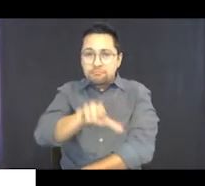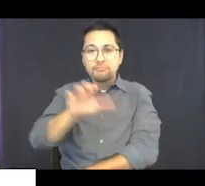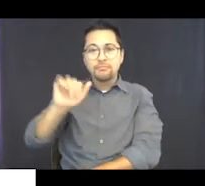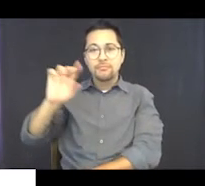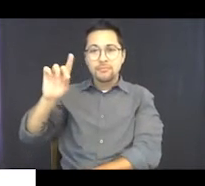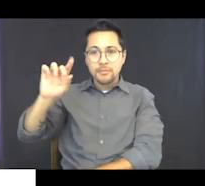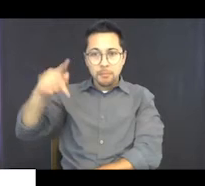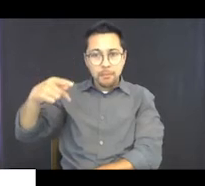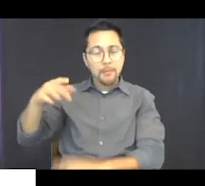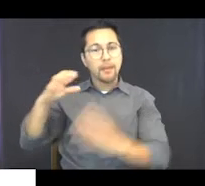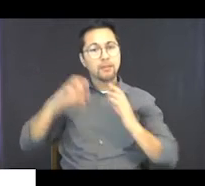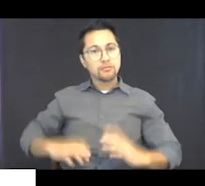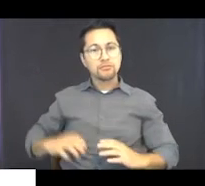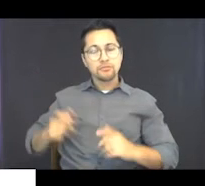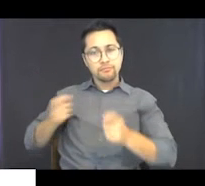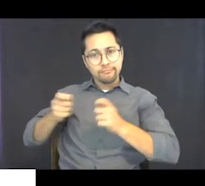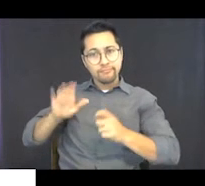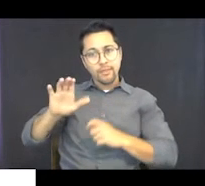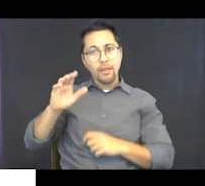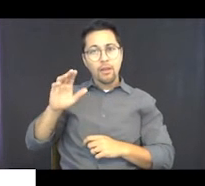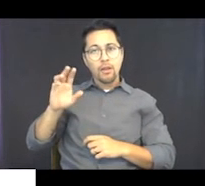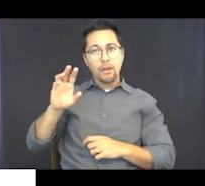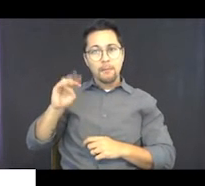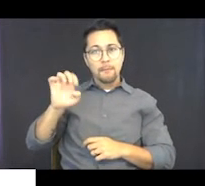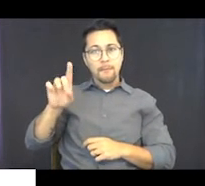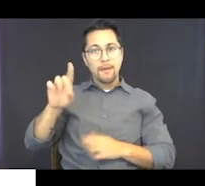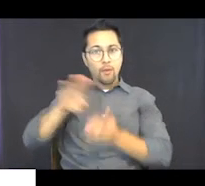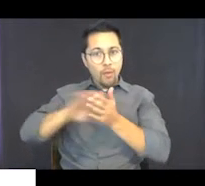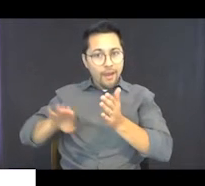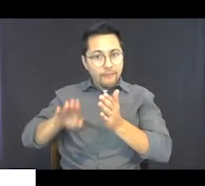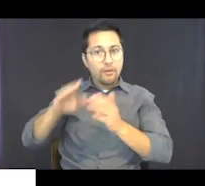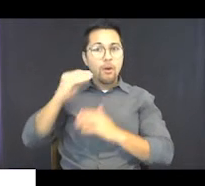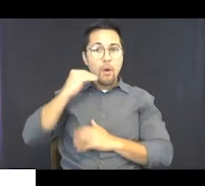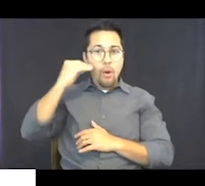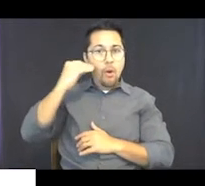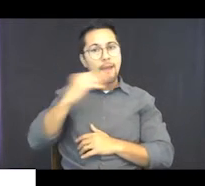their Medicaid waiver home and community-based services.